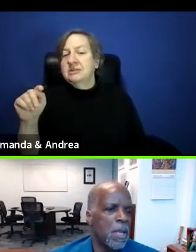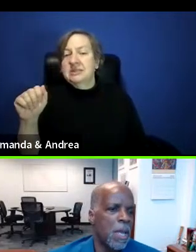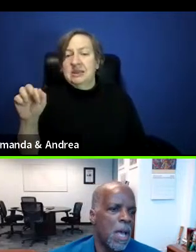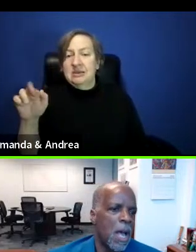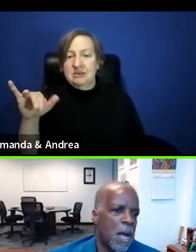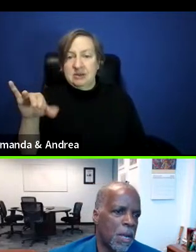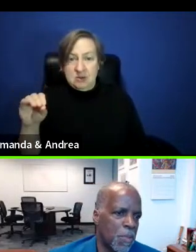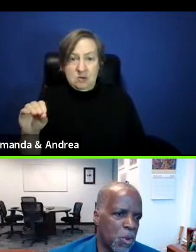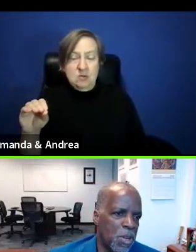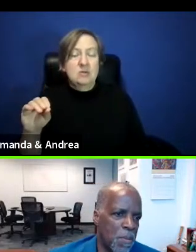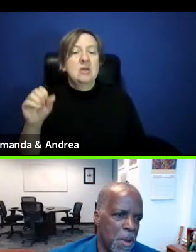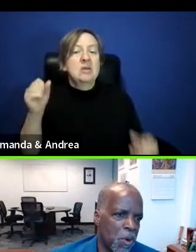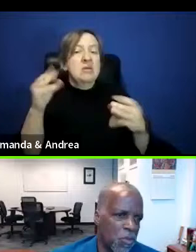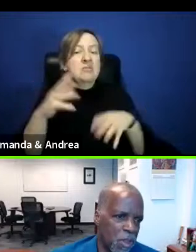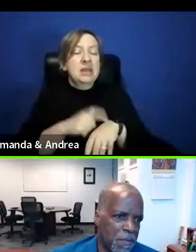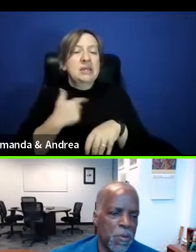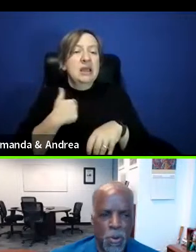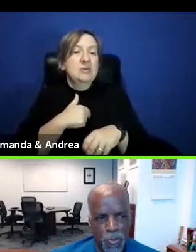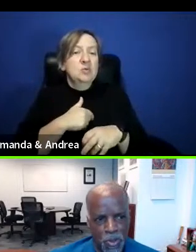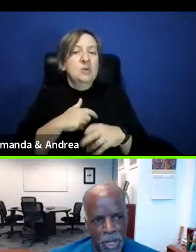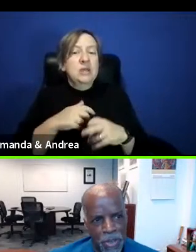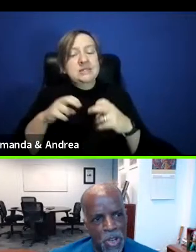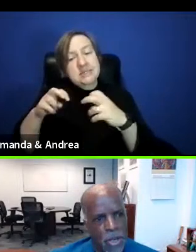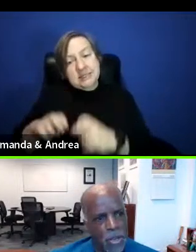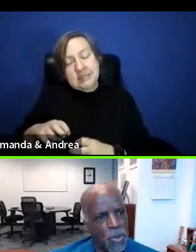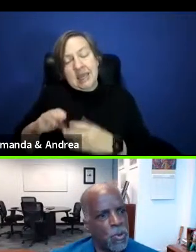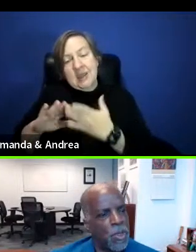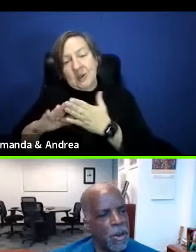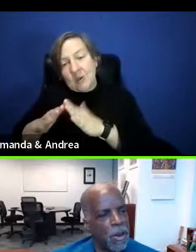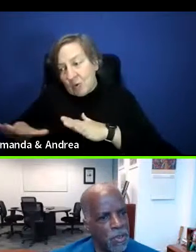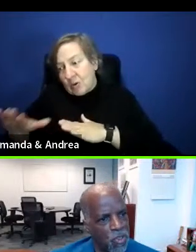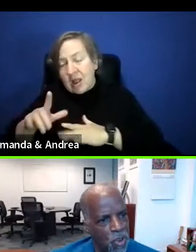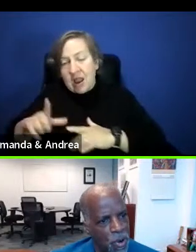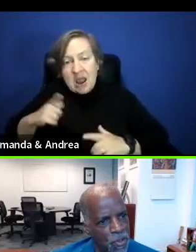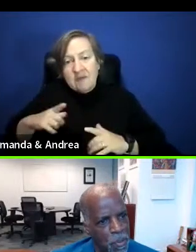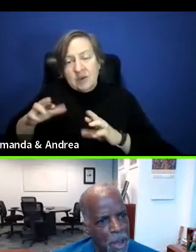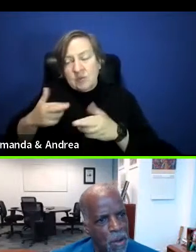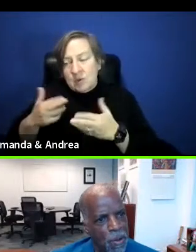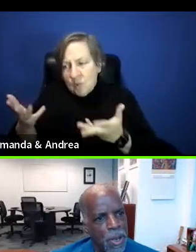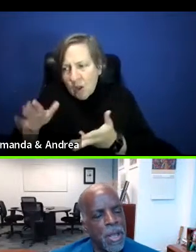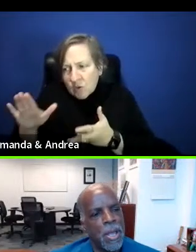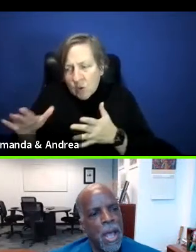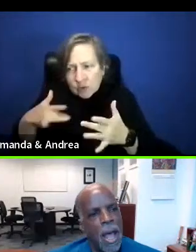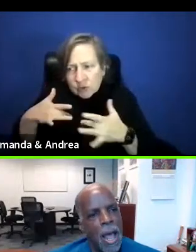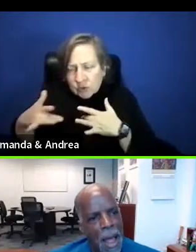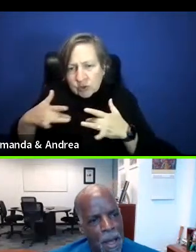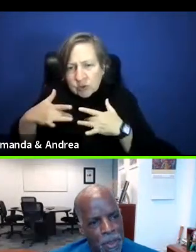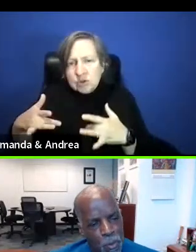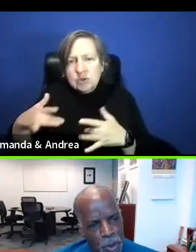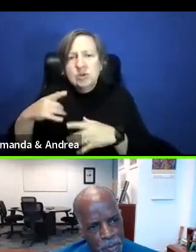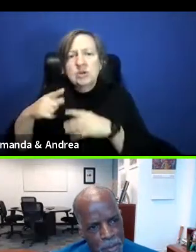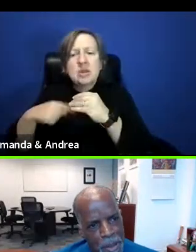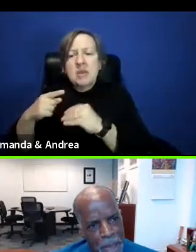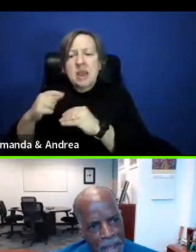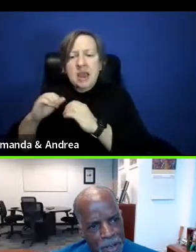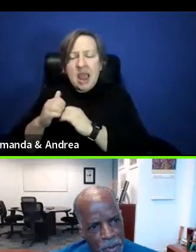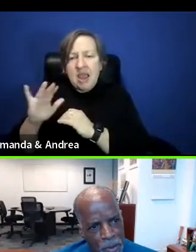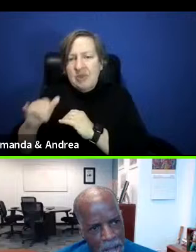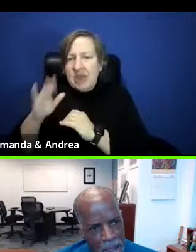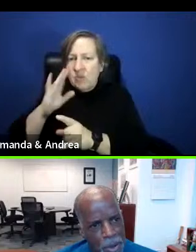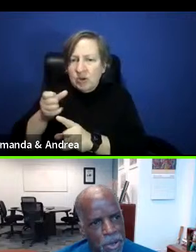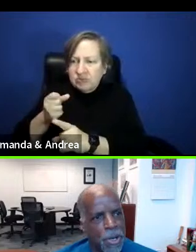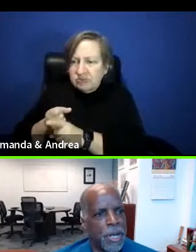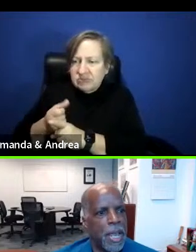in community members' living rooms listening to their concerns about how this would impact